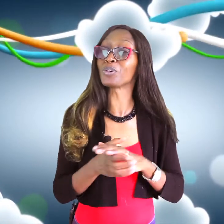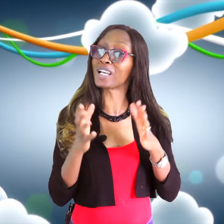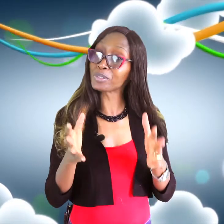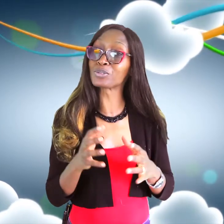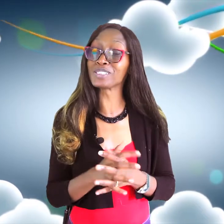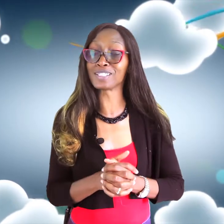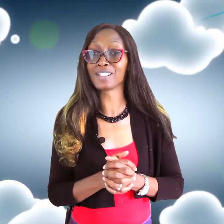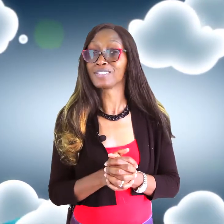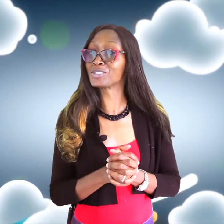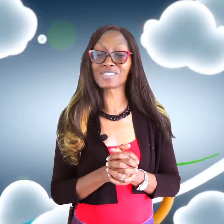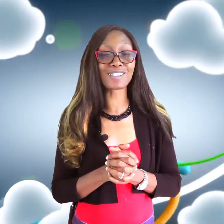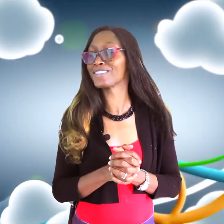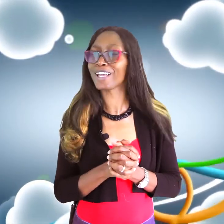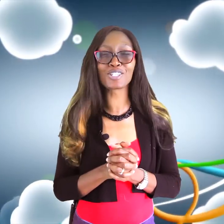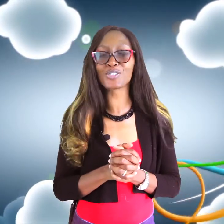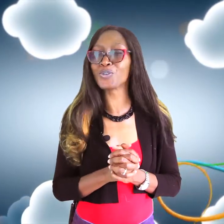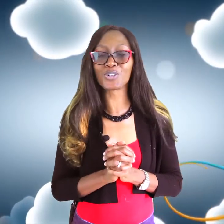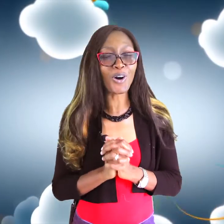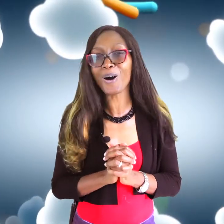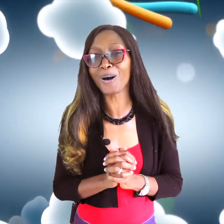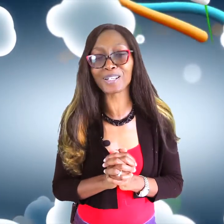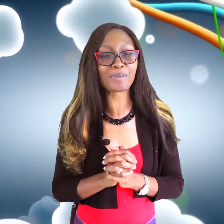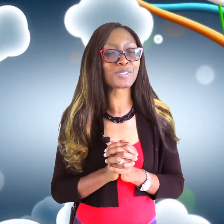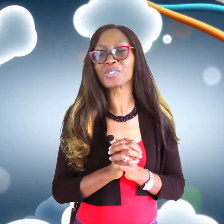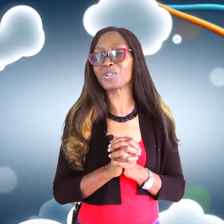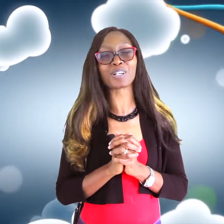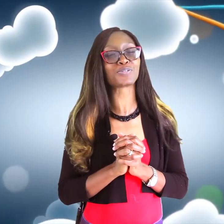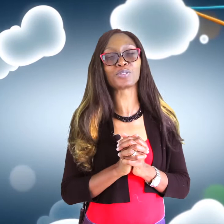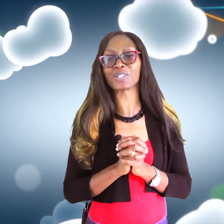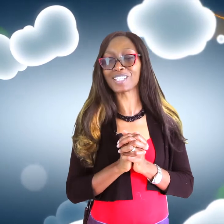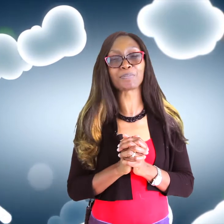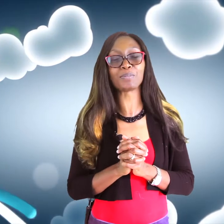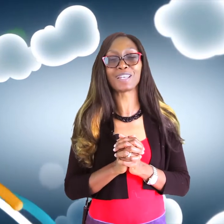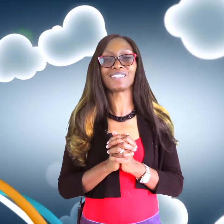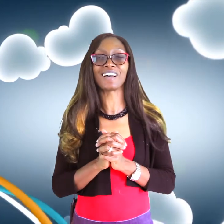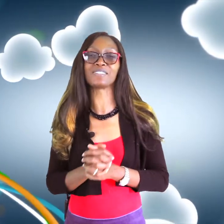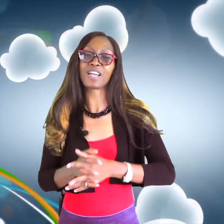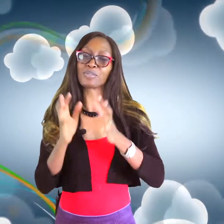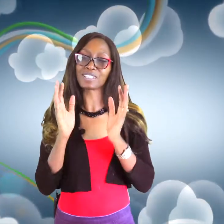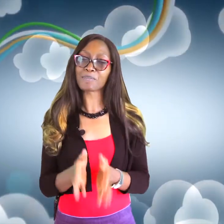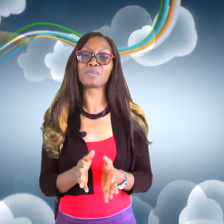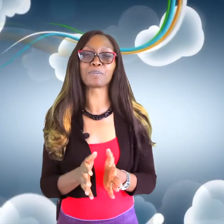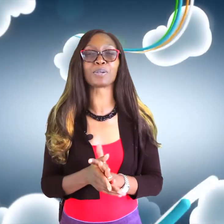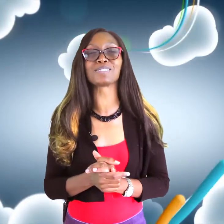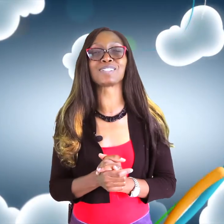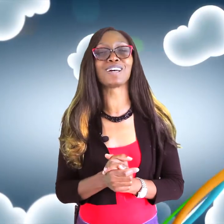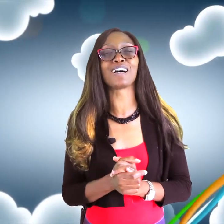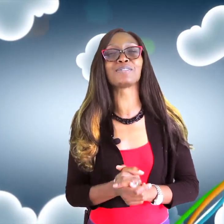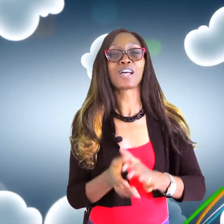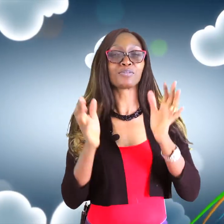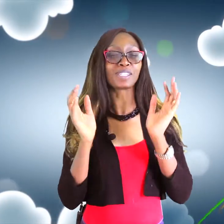grateful before, now is a reason to just say, thank you, God. I'm so grateful for keeping me alive, for keeping my